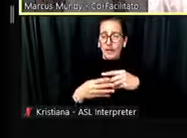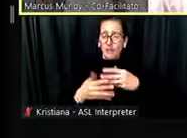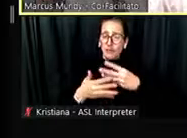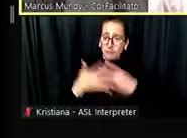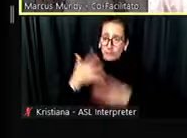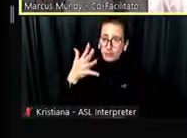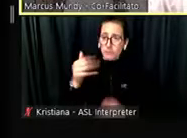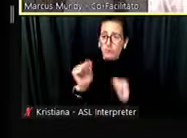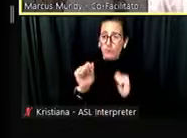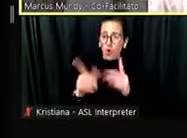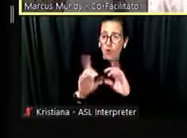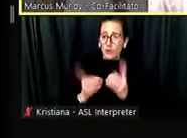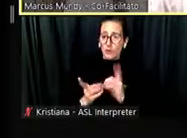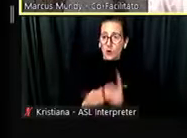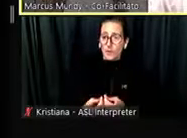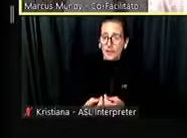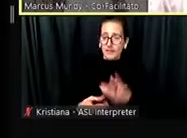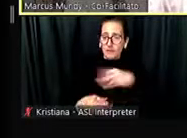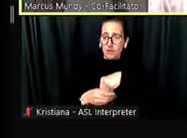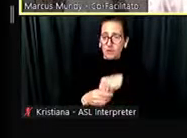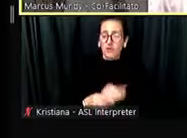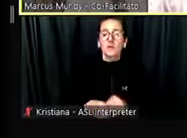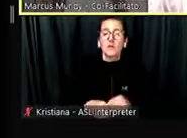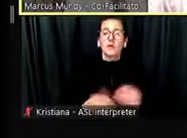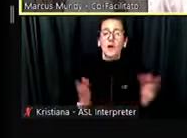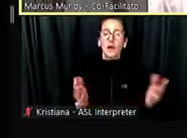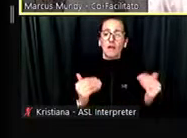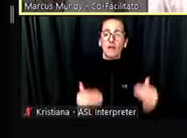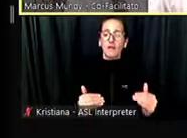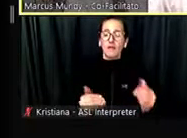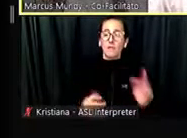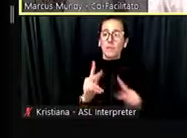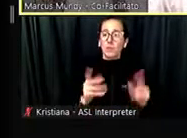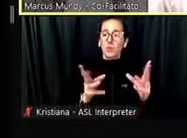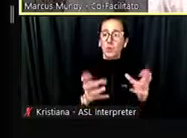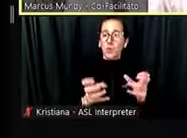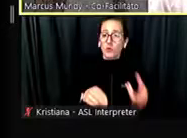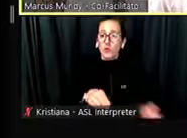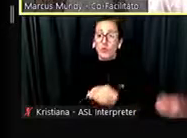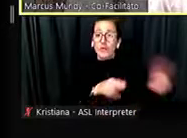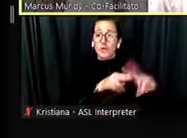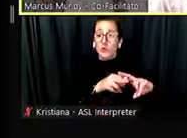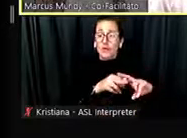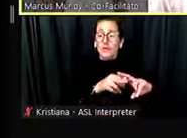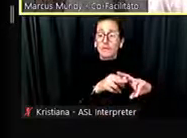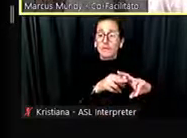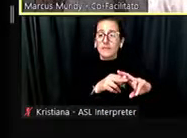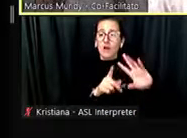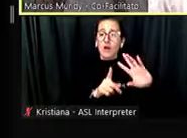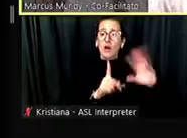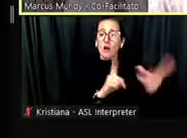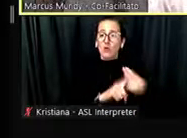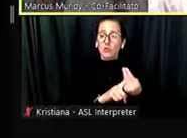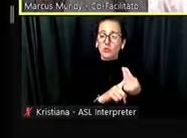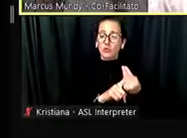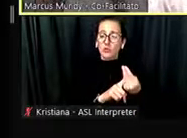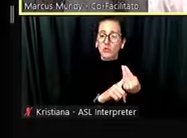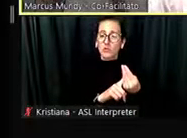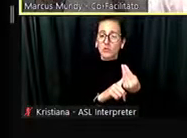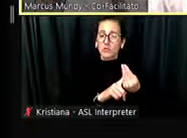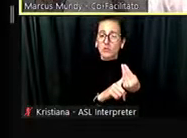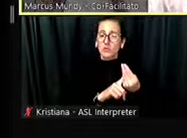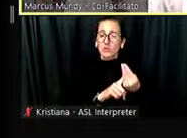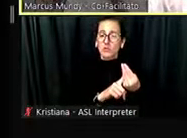encompasses. And people wanted to significantly increase culture, education, and recreation. So what we're going to do